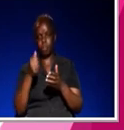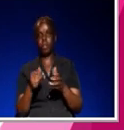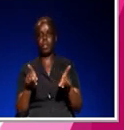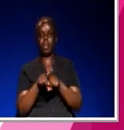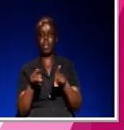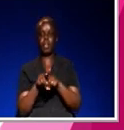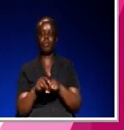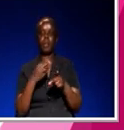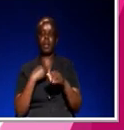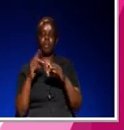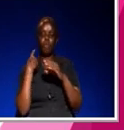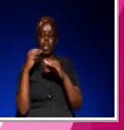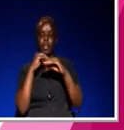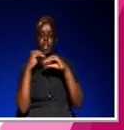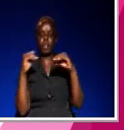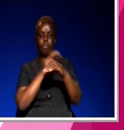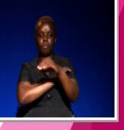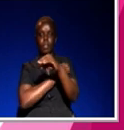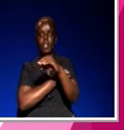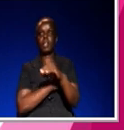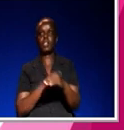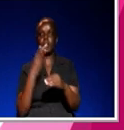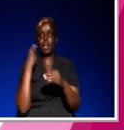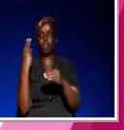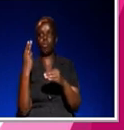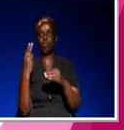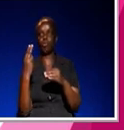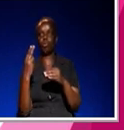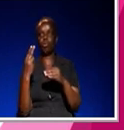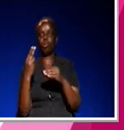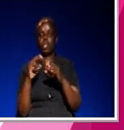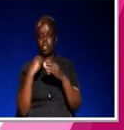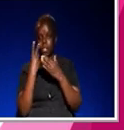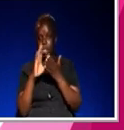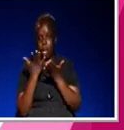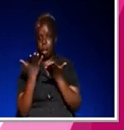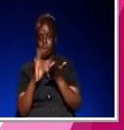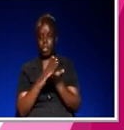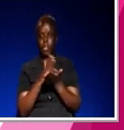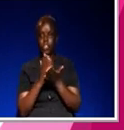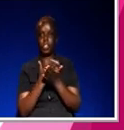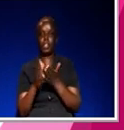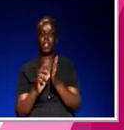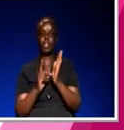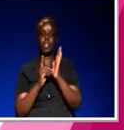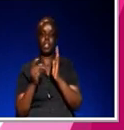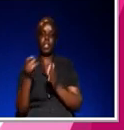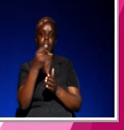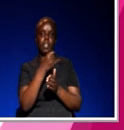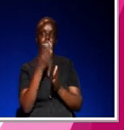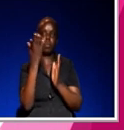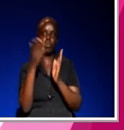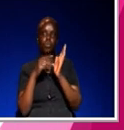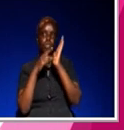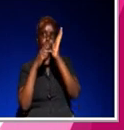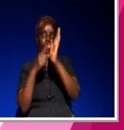energy level, and it contains 2 electrons. Let's see how they are distributed in that diagram as shown on the screen. Let's look